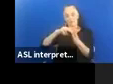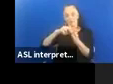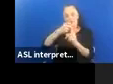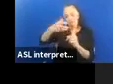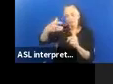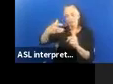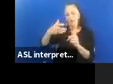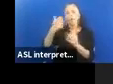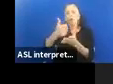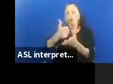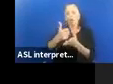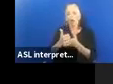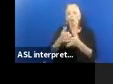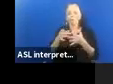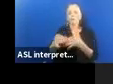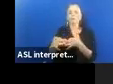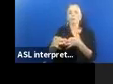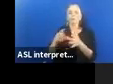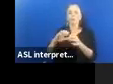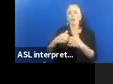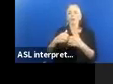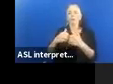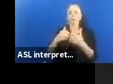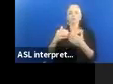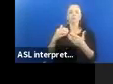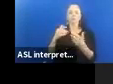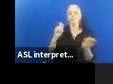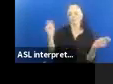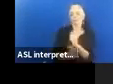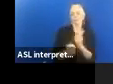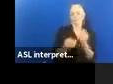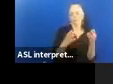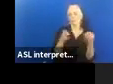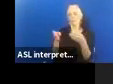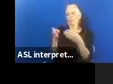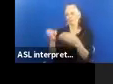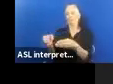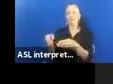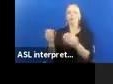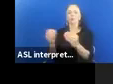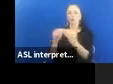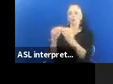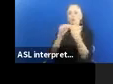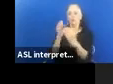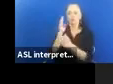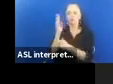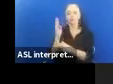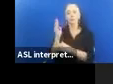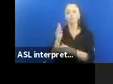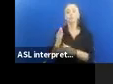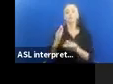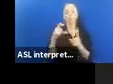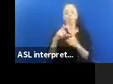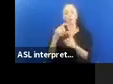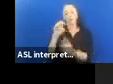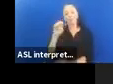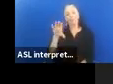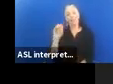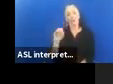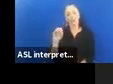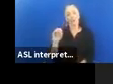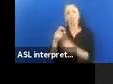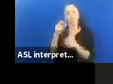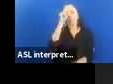our economy towards a just and livable future. So looking at the root word eco comes from the Greek